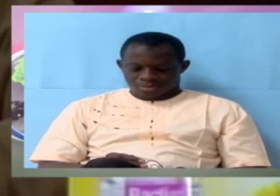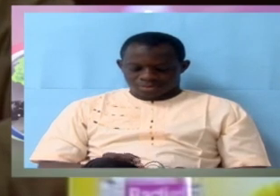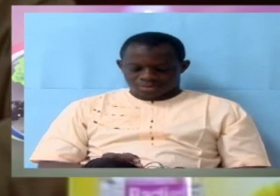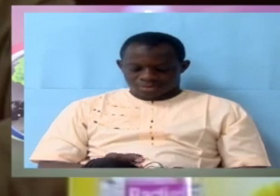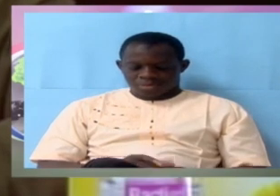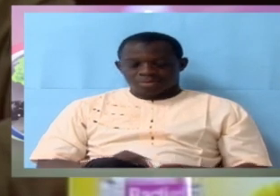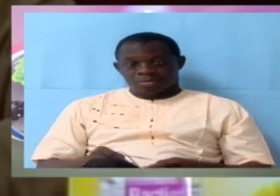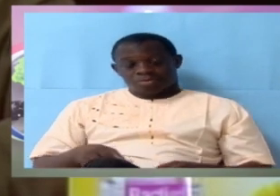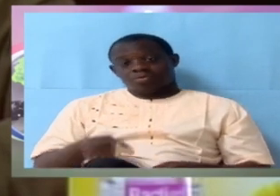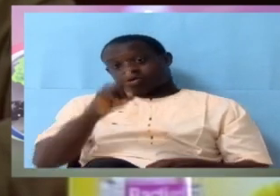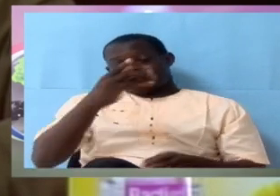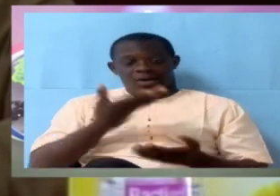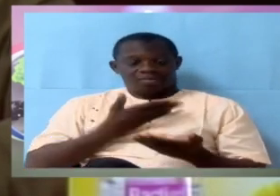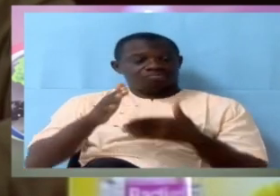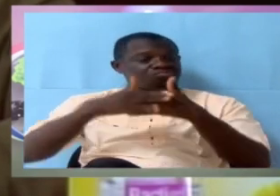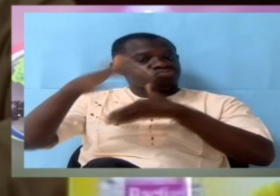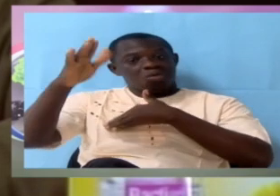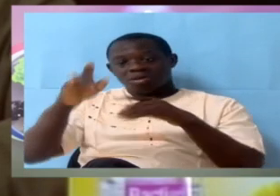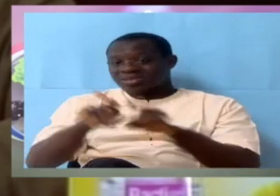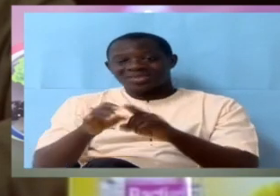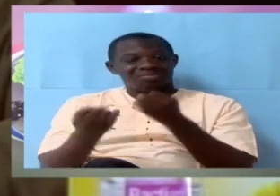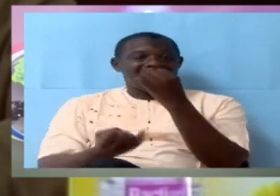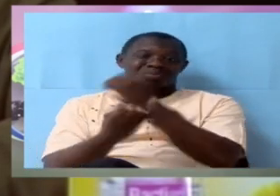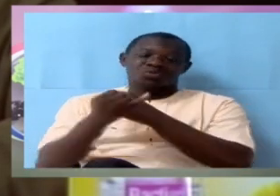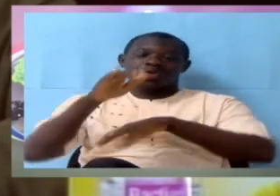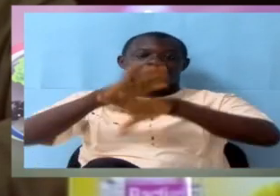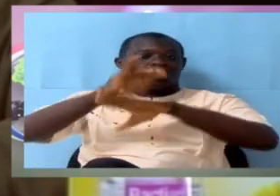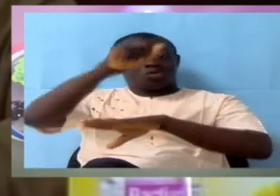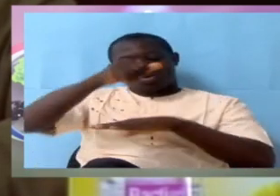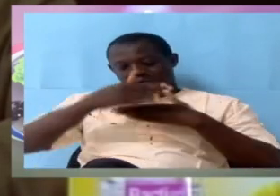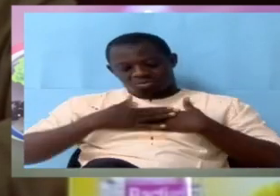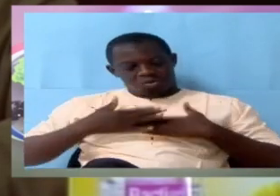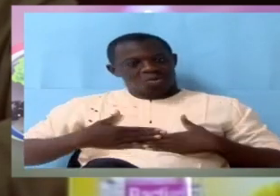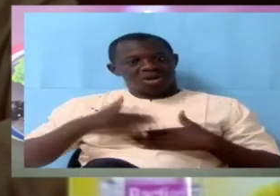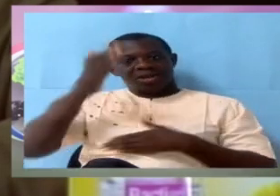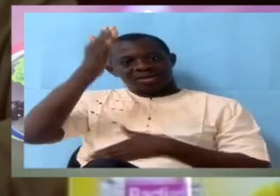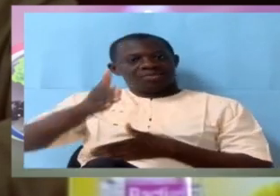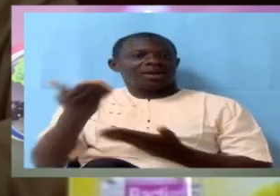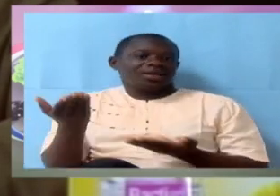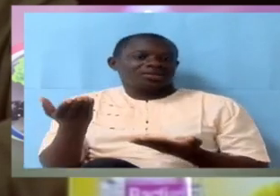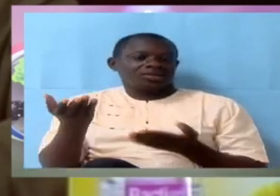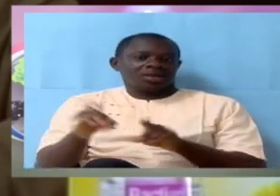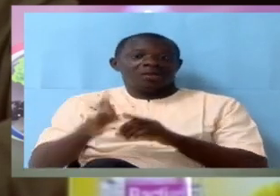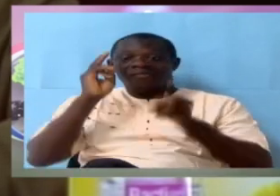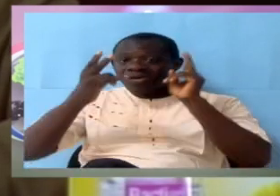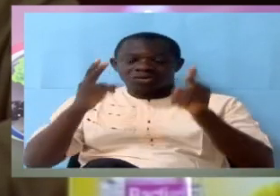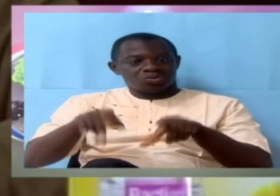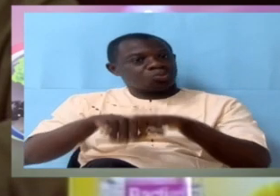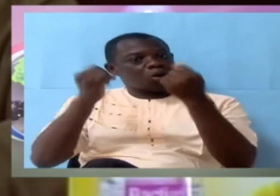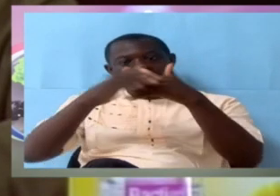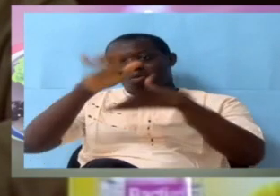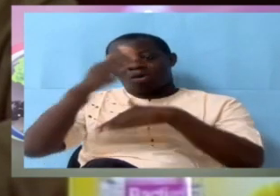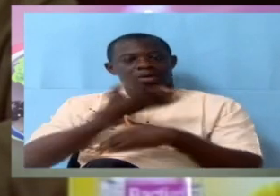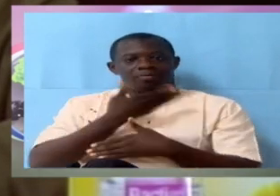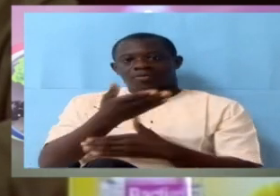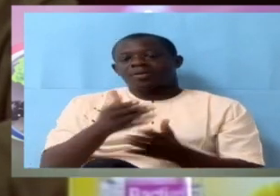You endured a massive abuse of your of your human rights. Ye nyanta tinya dimindim bale kela ke